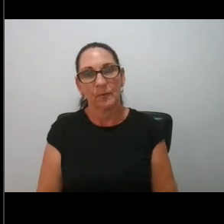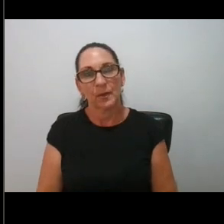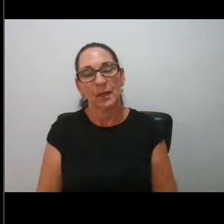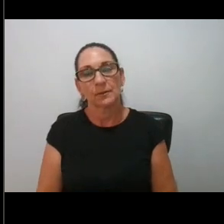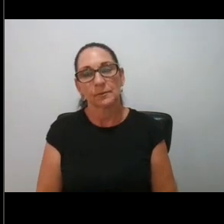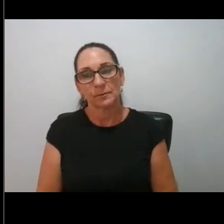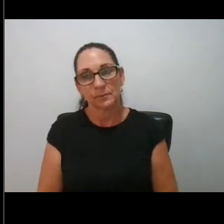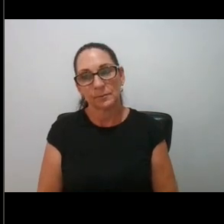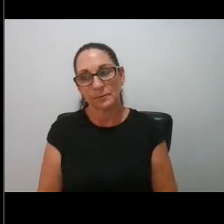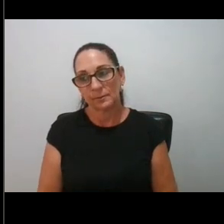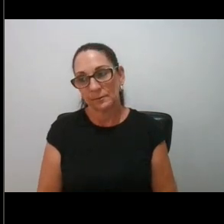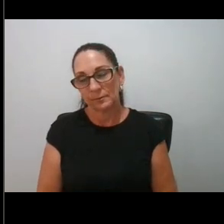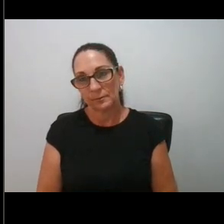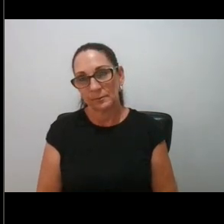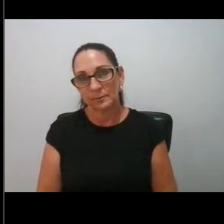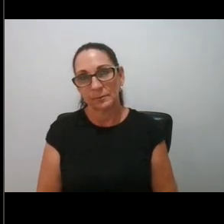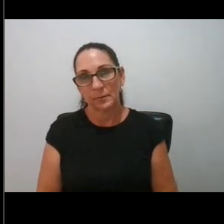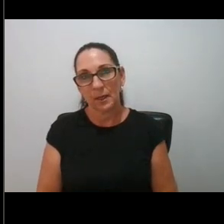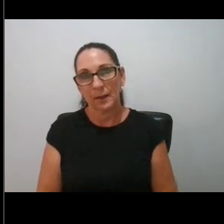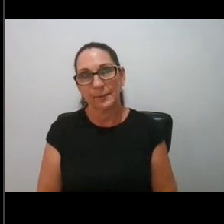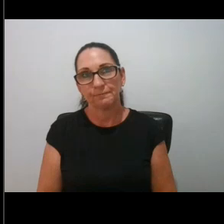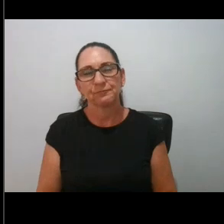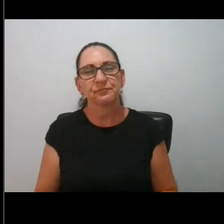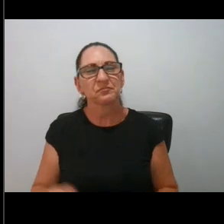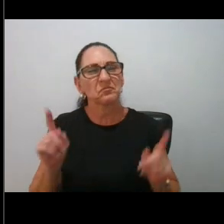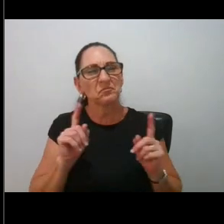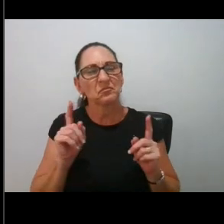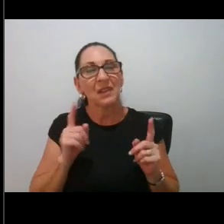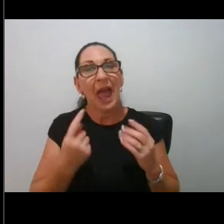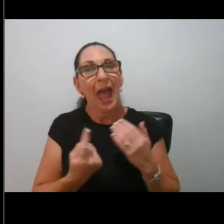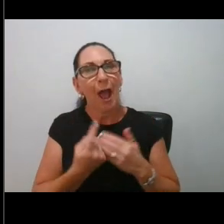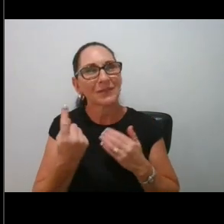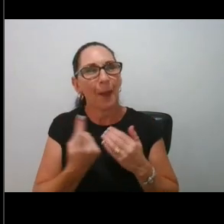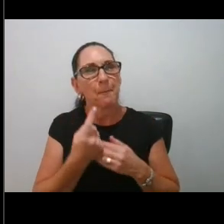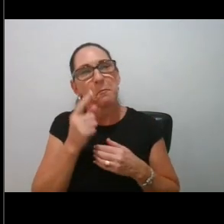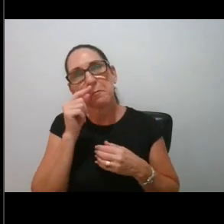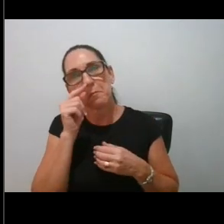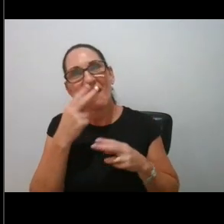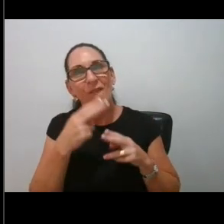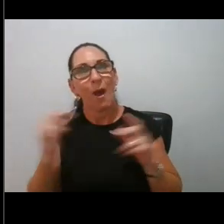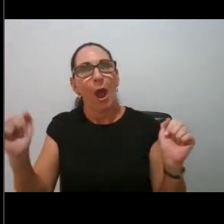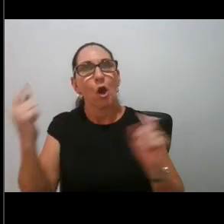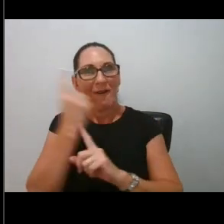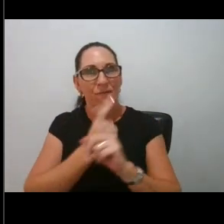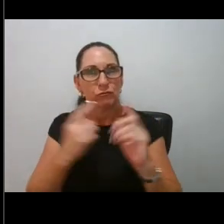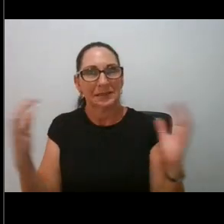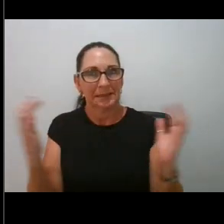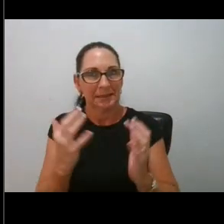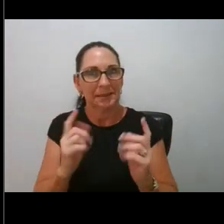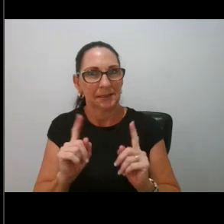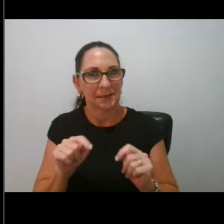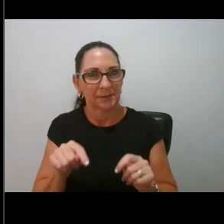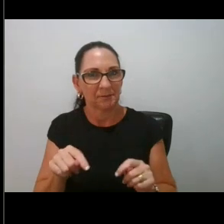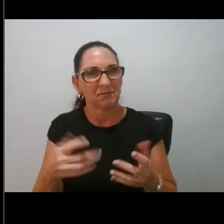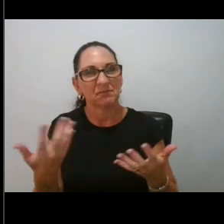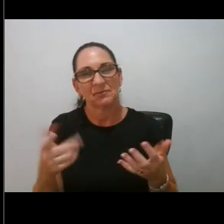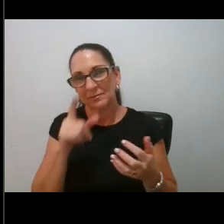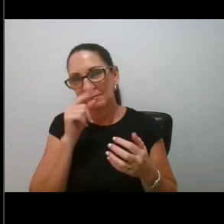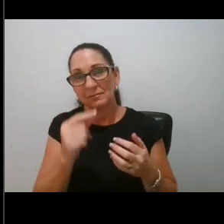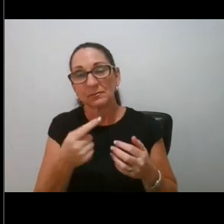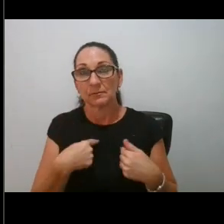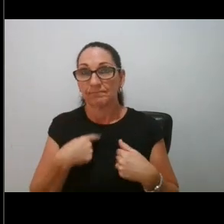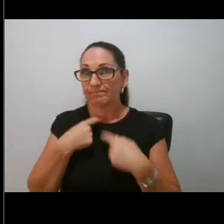So what are the possible outcomes of a conference? They can range from apologies, which can